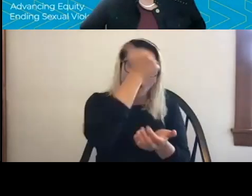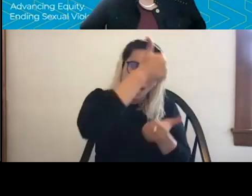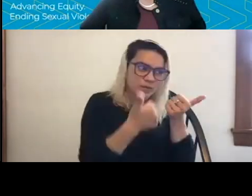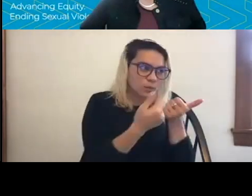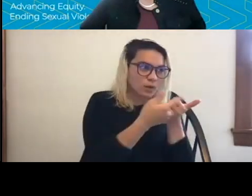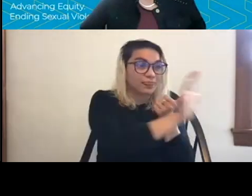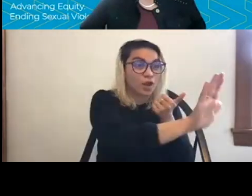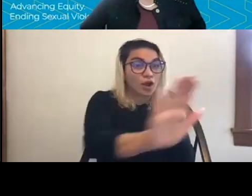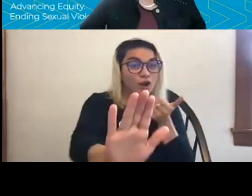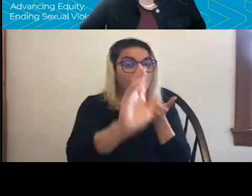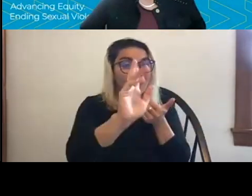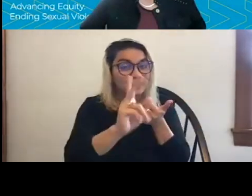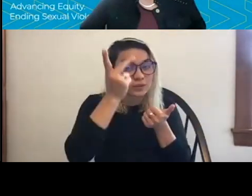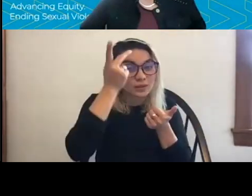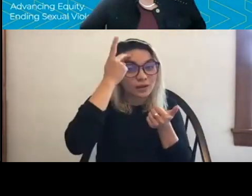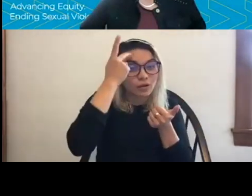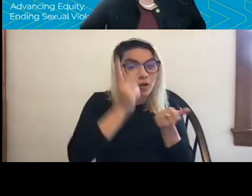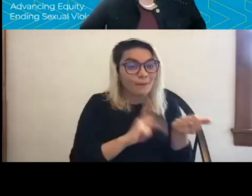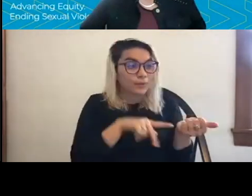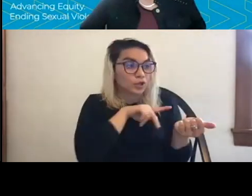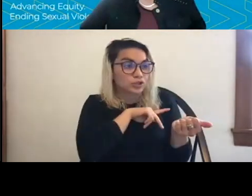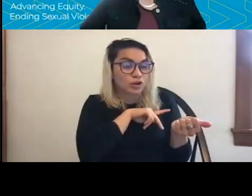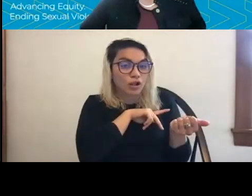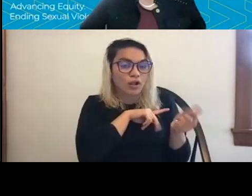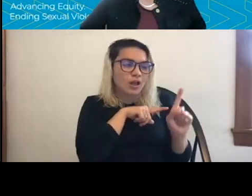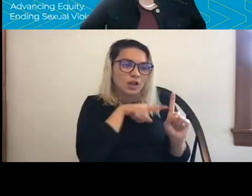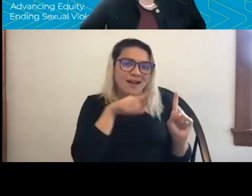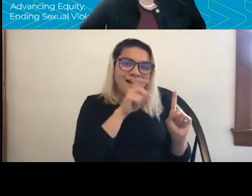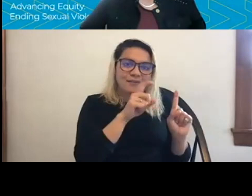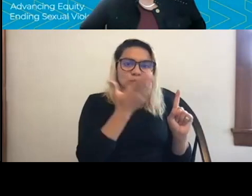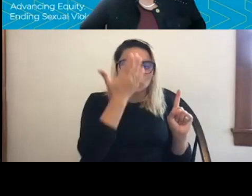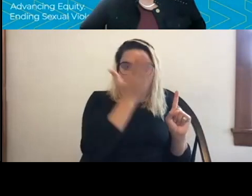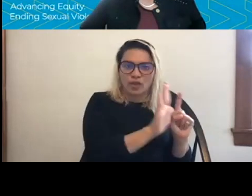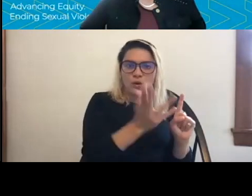game. As a person who lives in a predominantly white state,